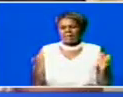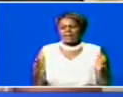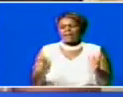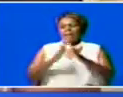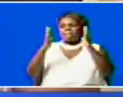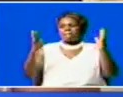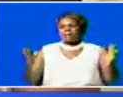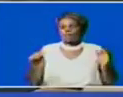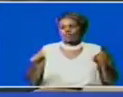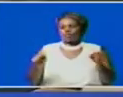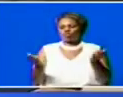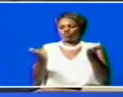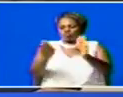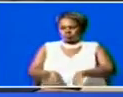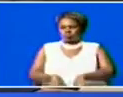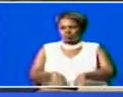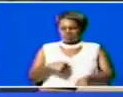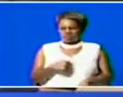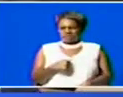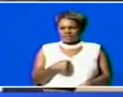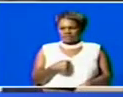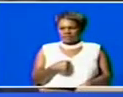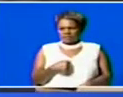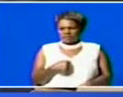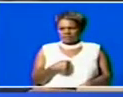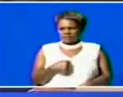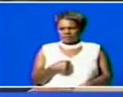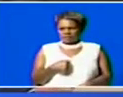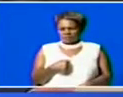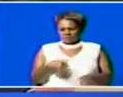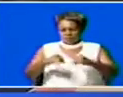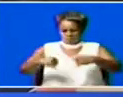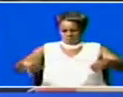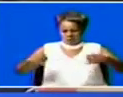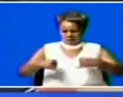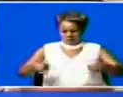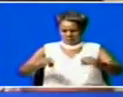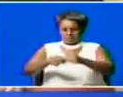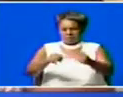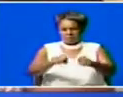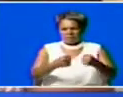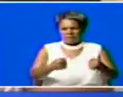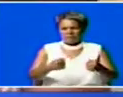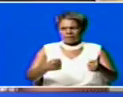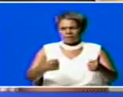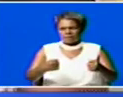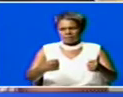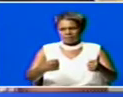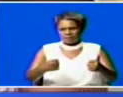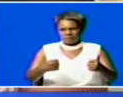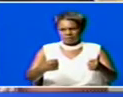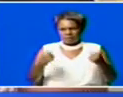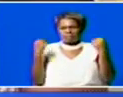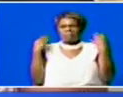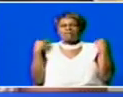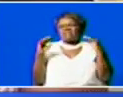like you're sinking in. So you feel like the wire is cutting through you. And because the mattress